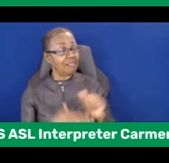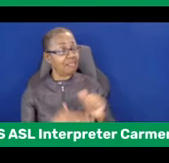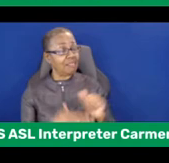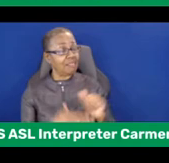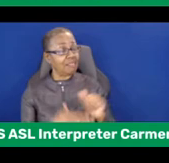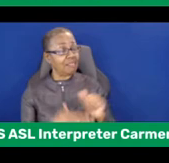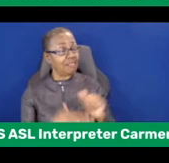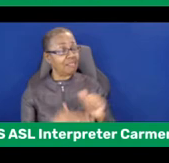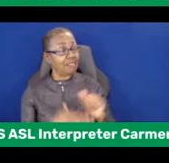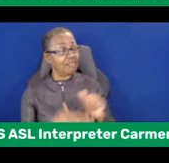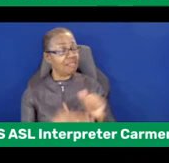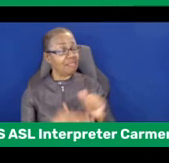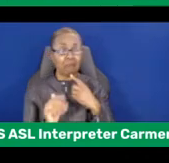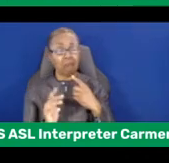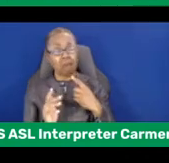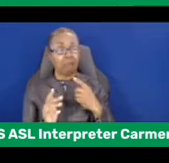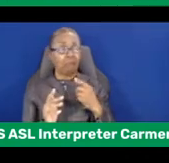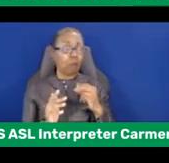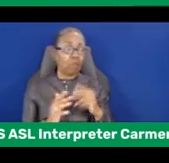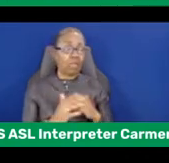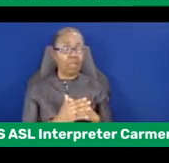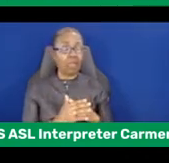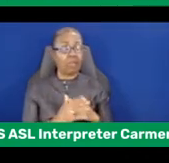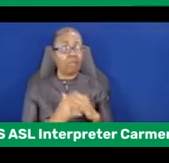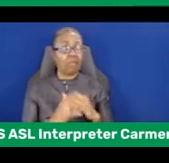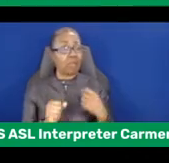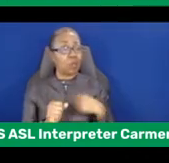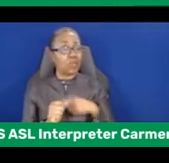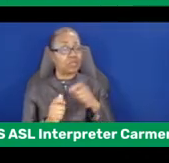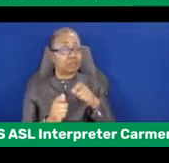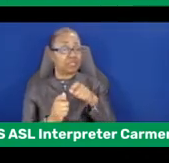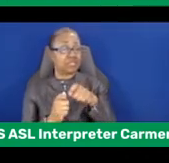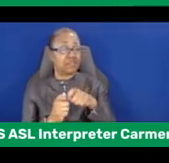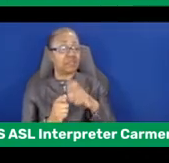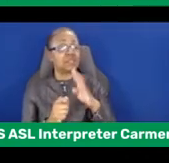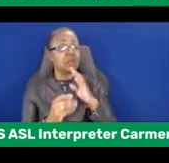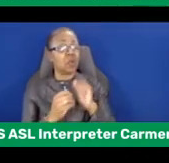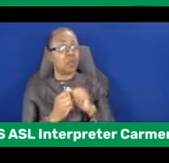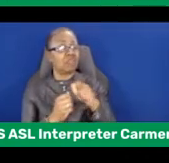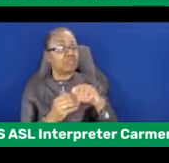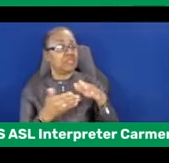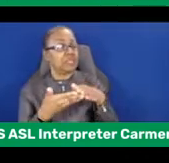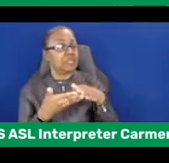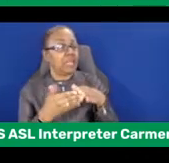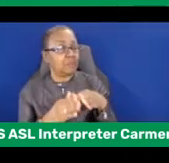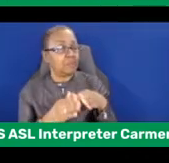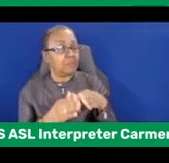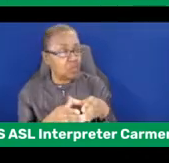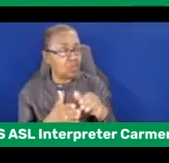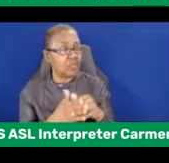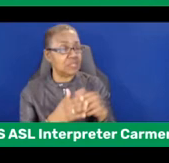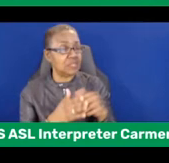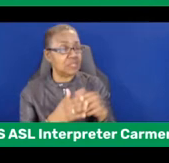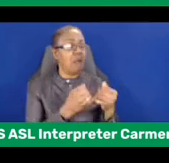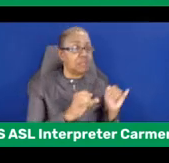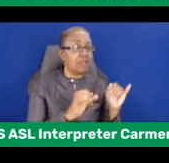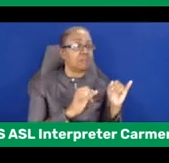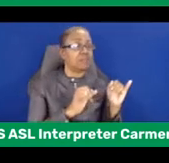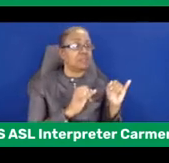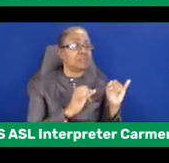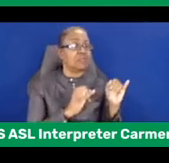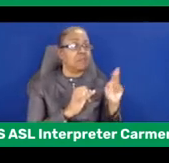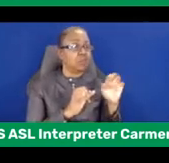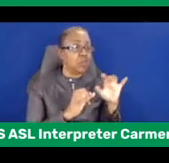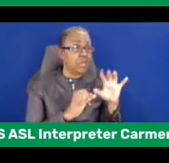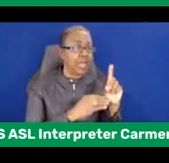kind of say, okay, well, can we specifically talk to this neighborhood or this autonomous mutual aid, which is fine. But I